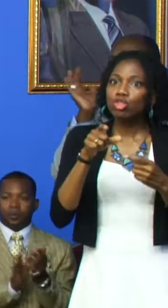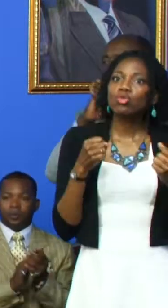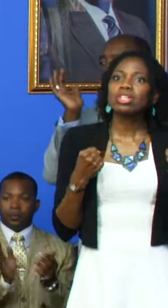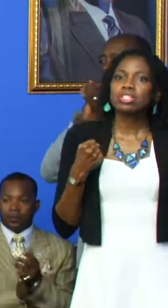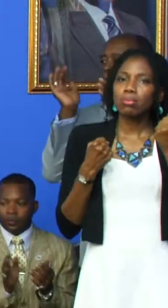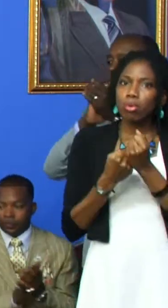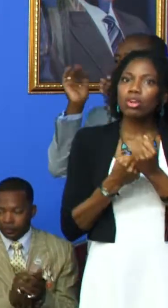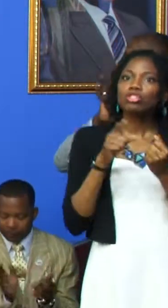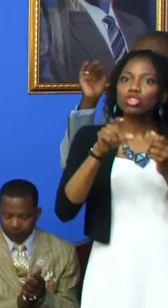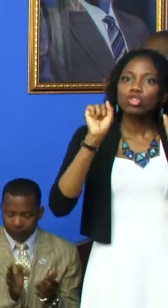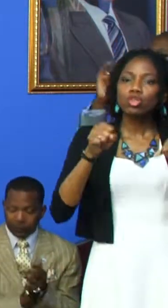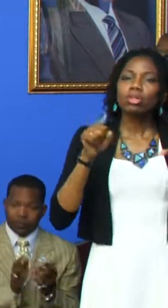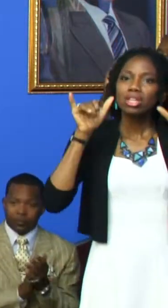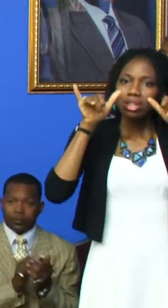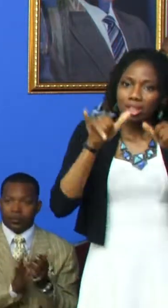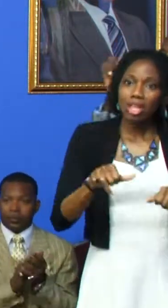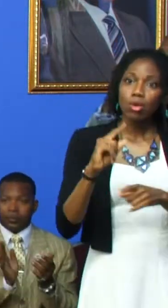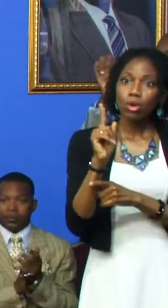are.